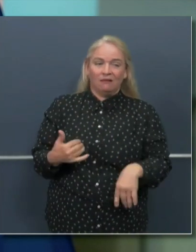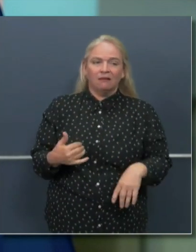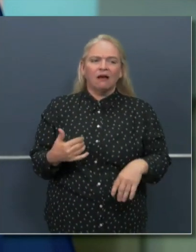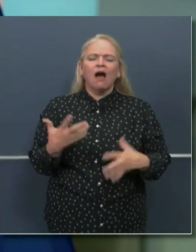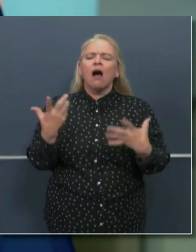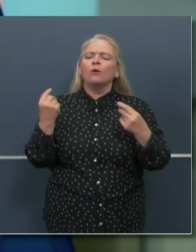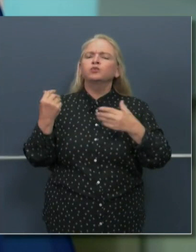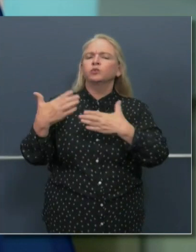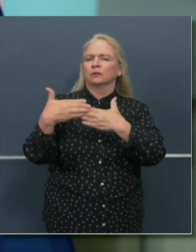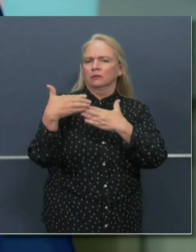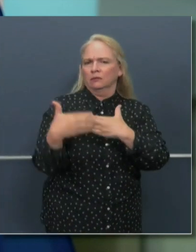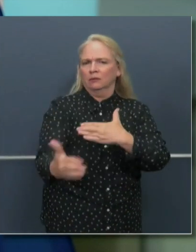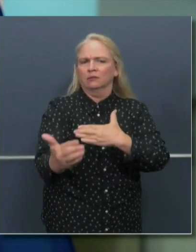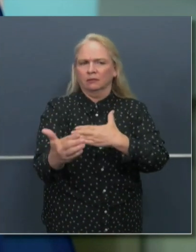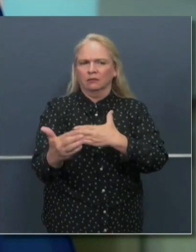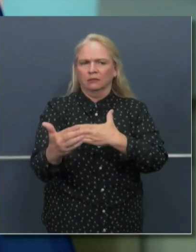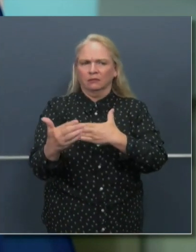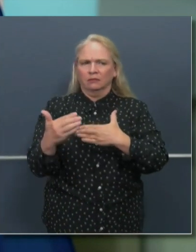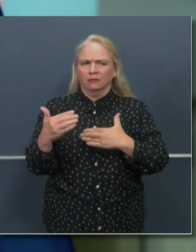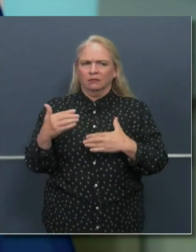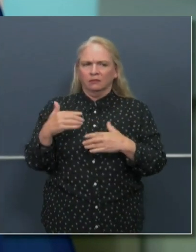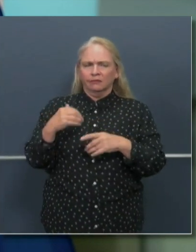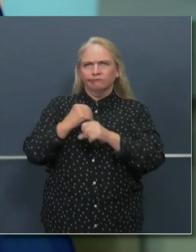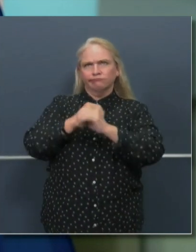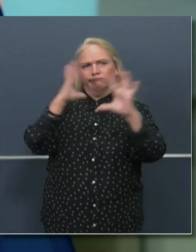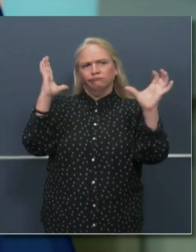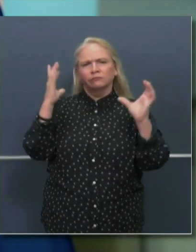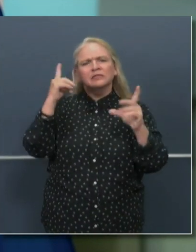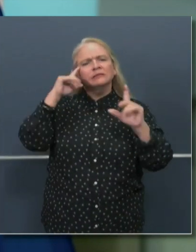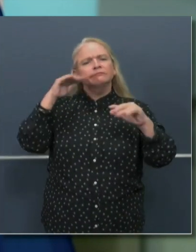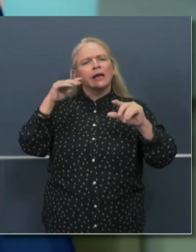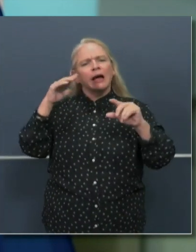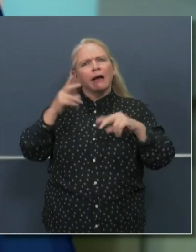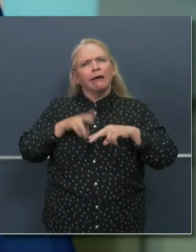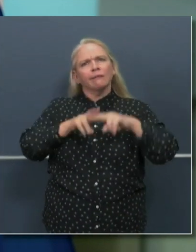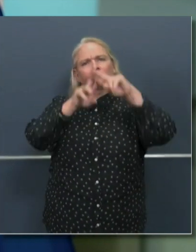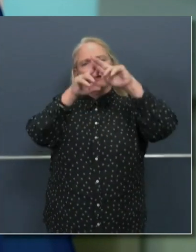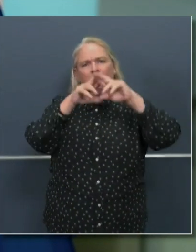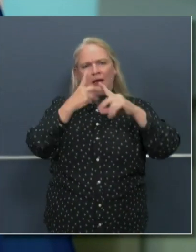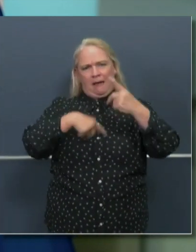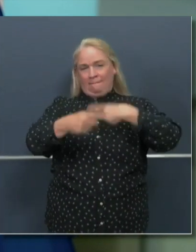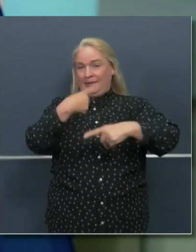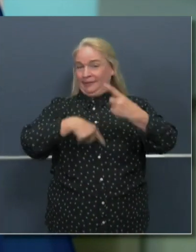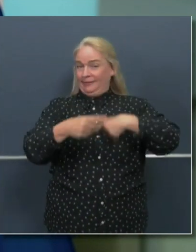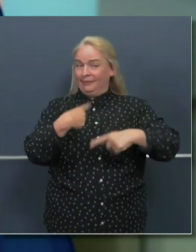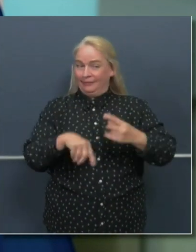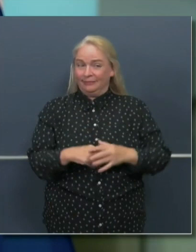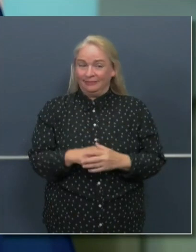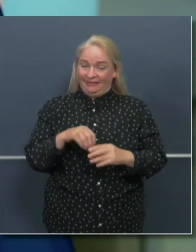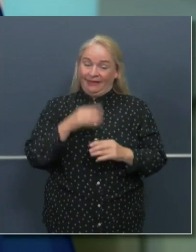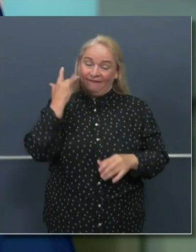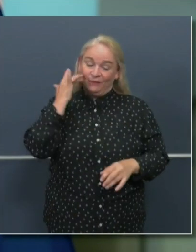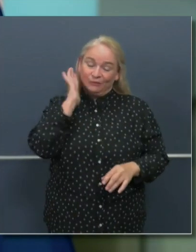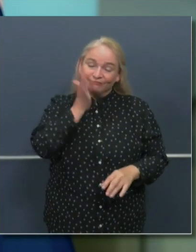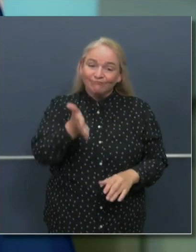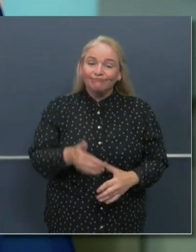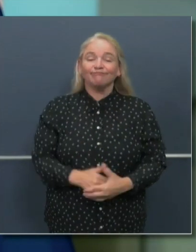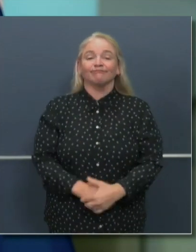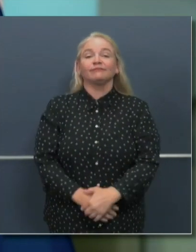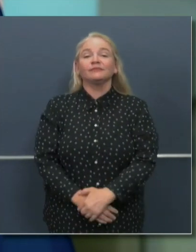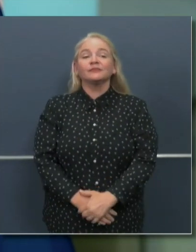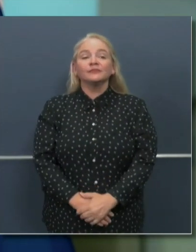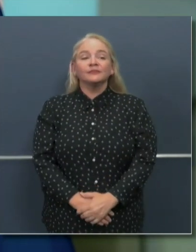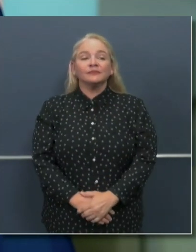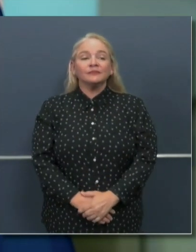meet the increased number of cases that we are experiencing currently here in the state of California. As many of you